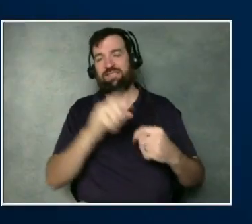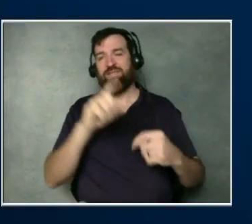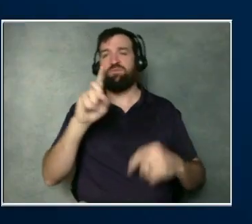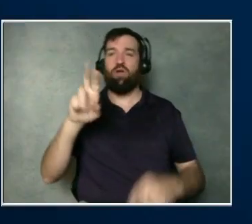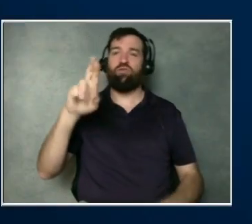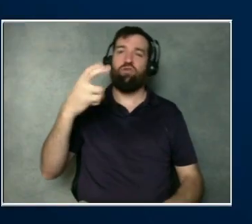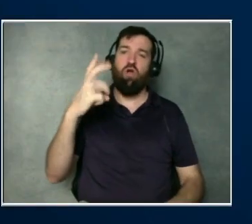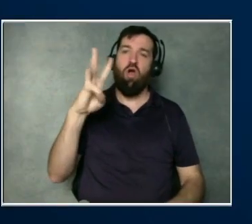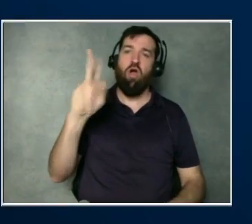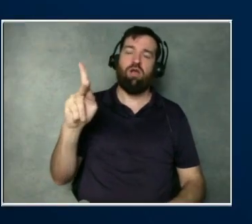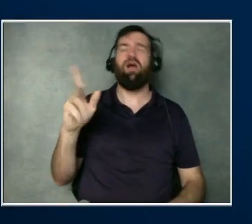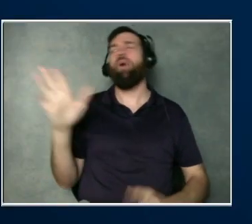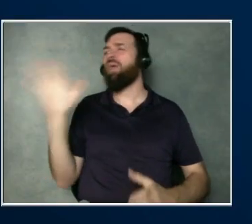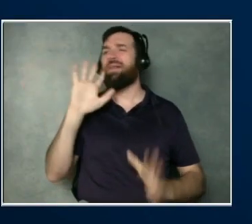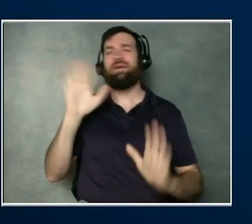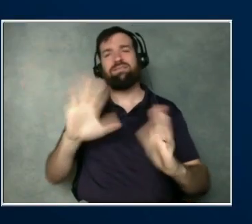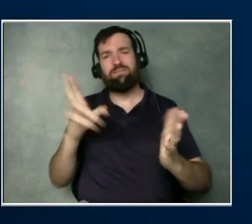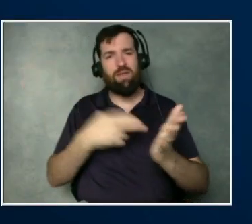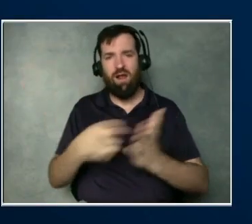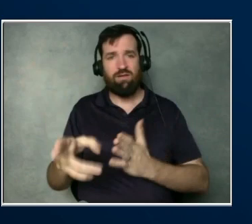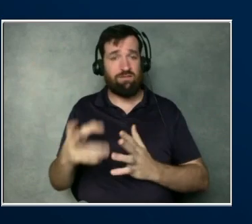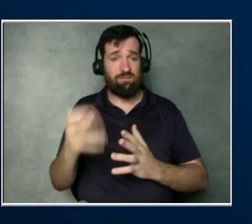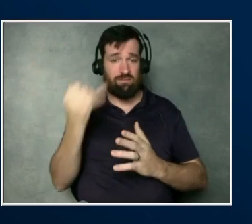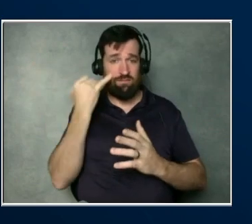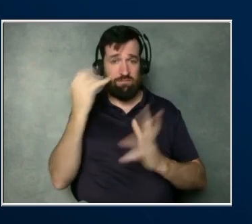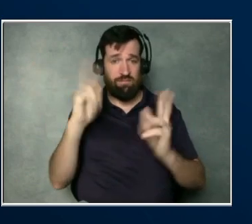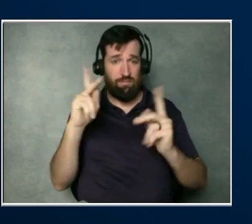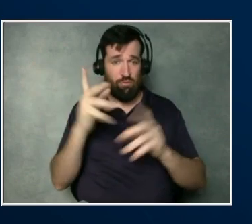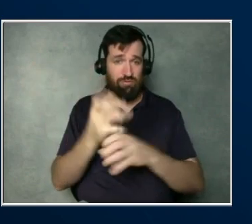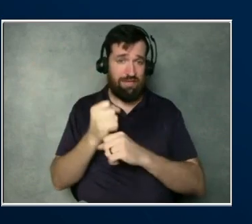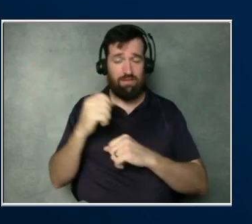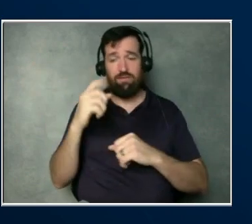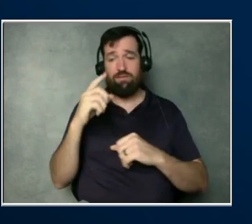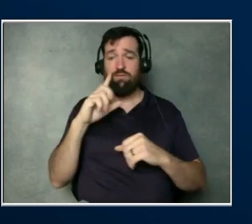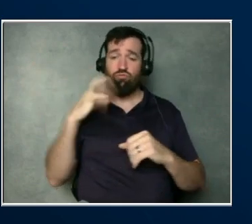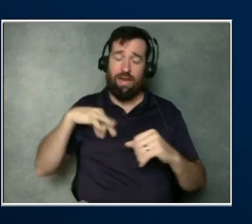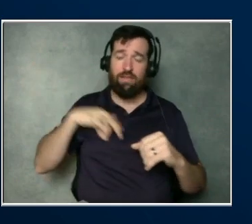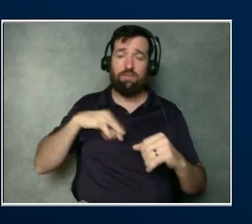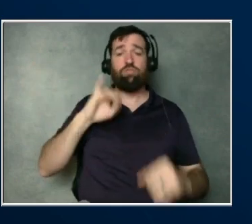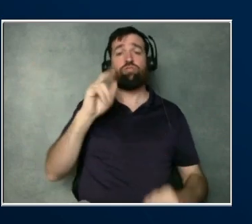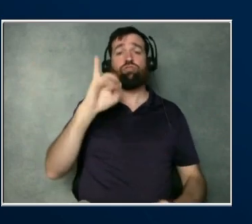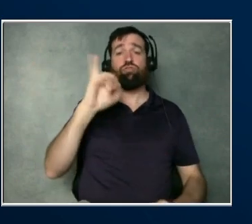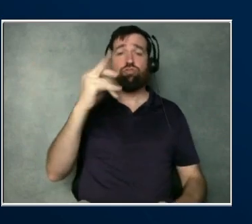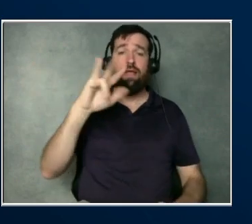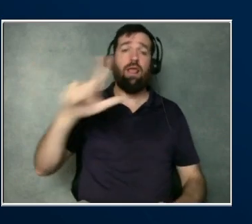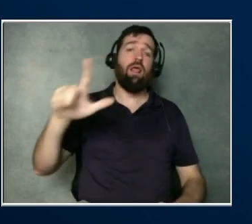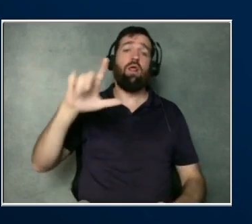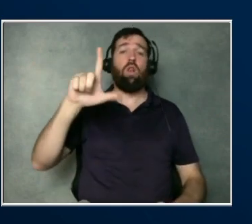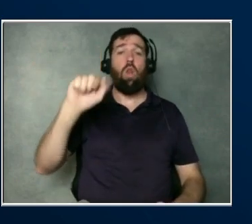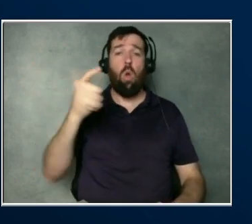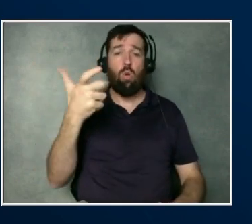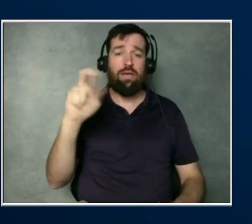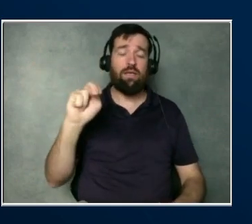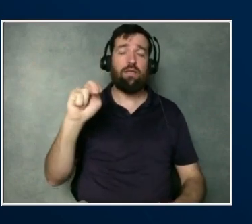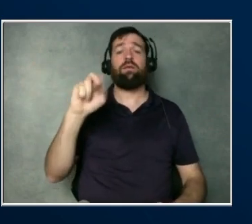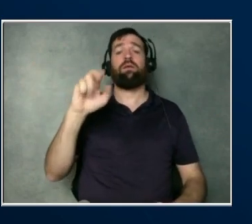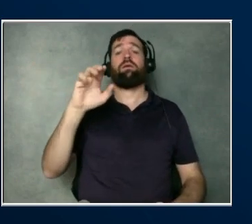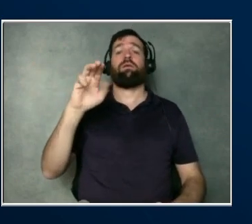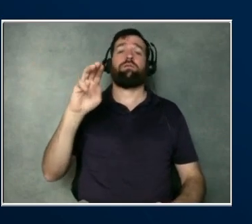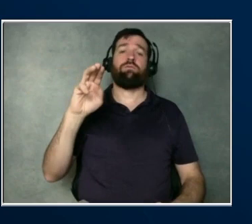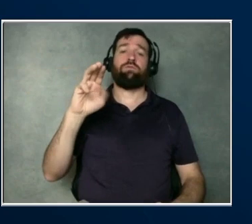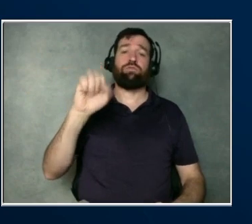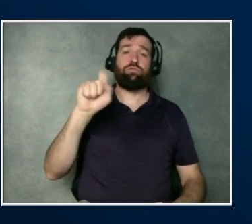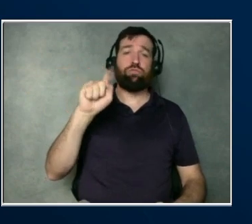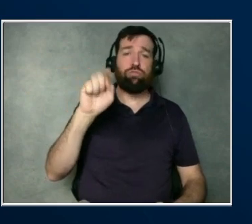let's just be honest. The people who deserve the credit are Alexis, Jill, Logan, Cliff, Maggie. I just got to keep on going down the list. Stu. I